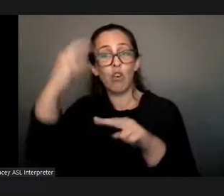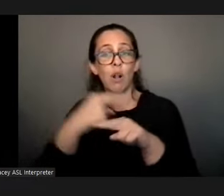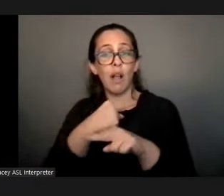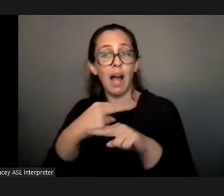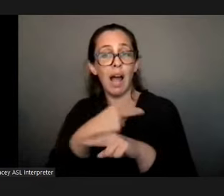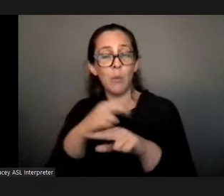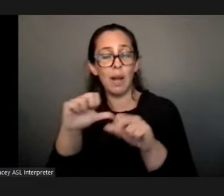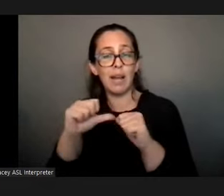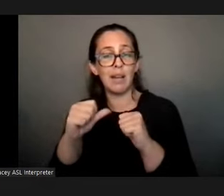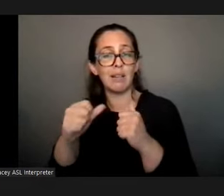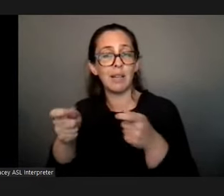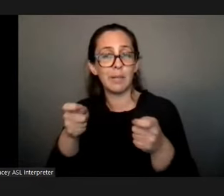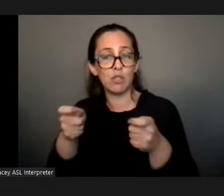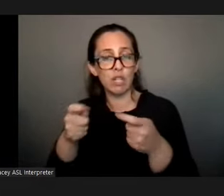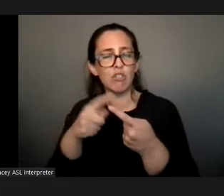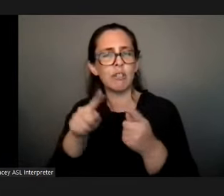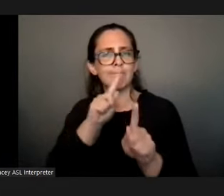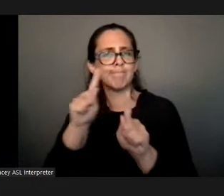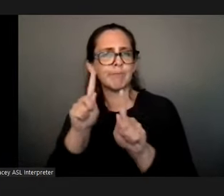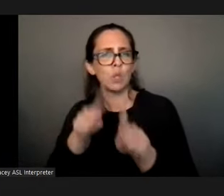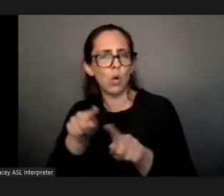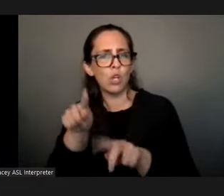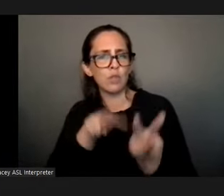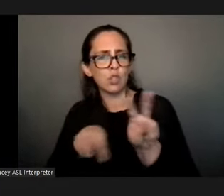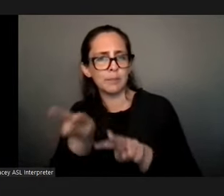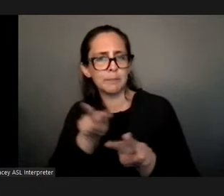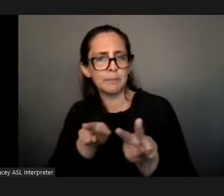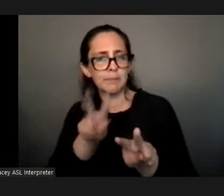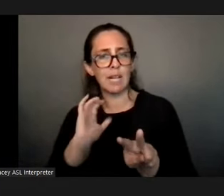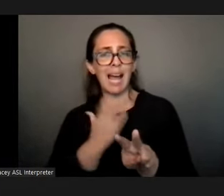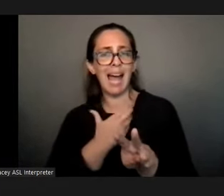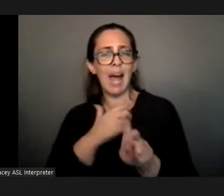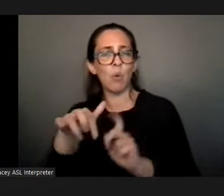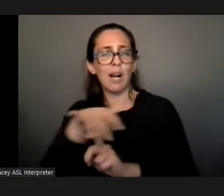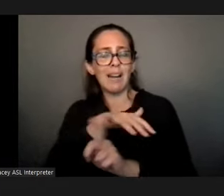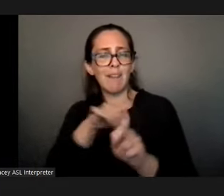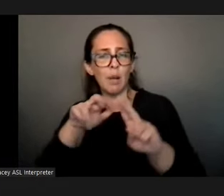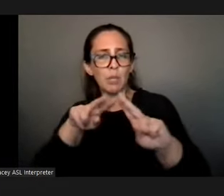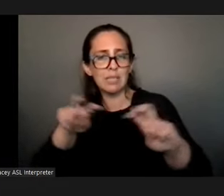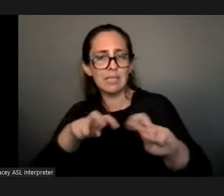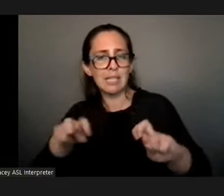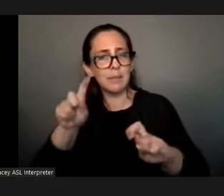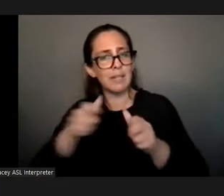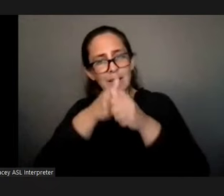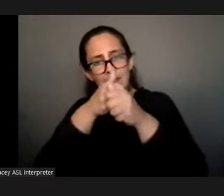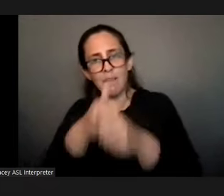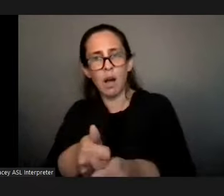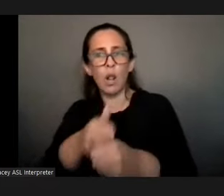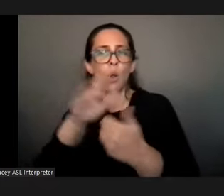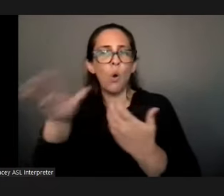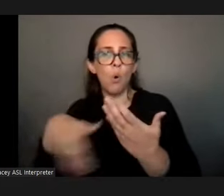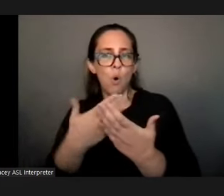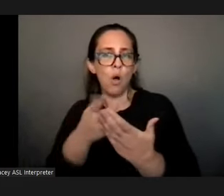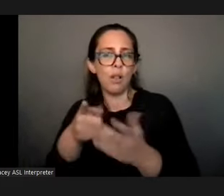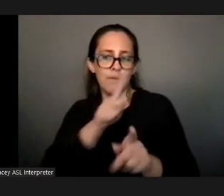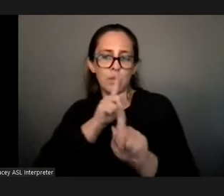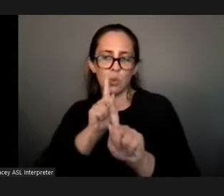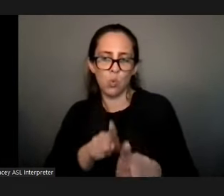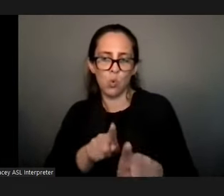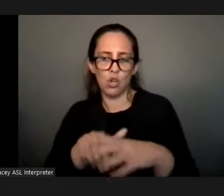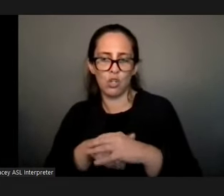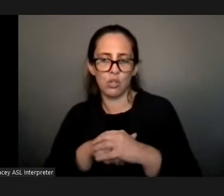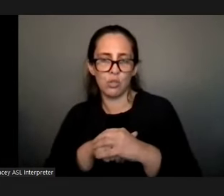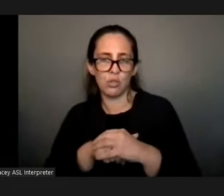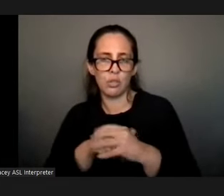have issued their own orders on environmental justice. Our environmental assessment must comply with all of these orders. The